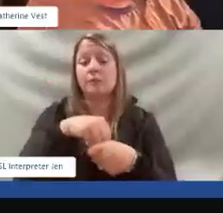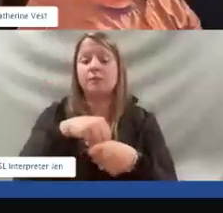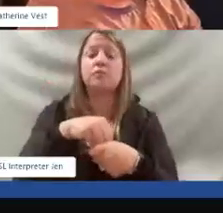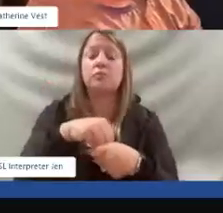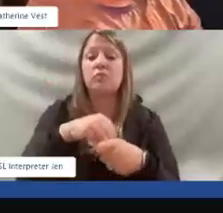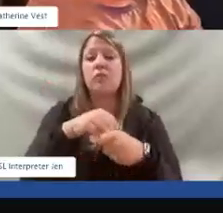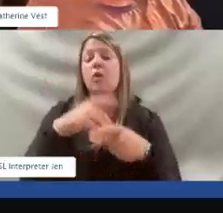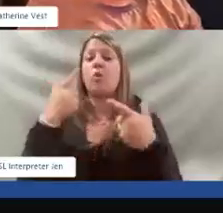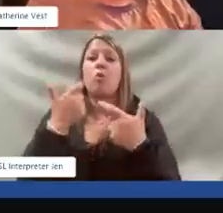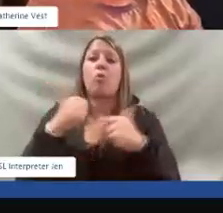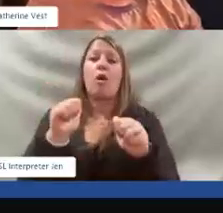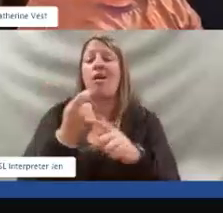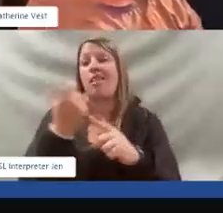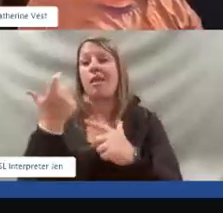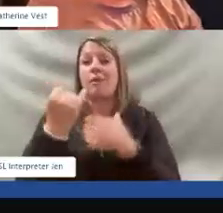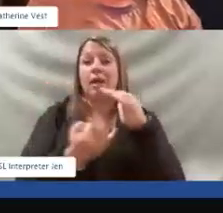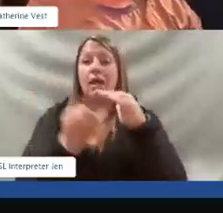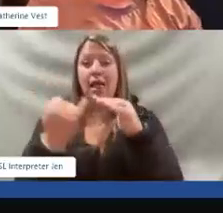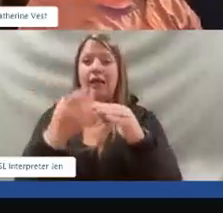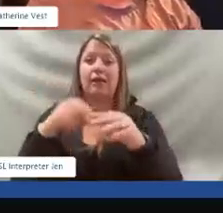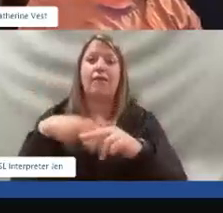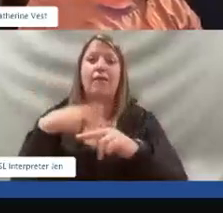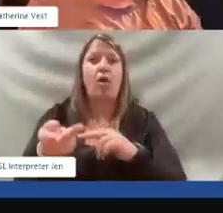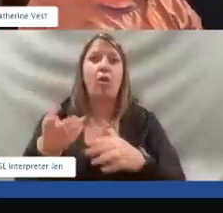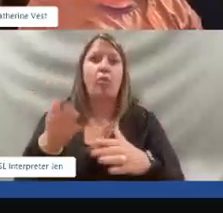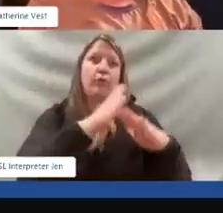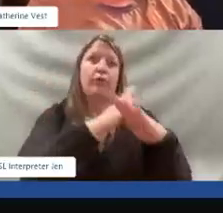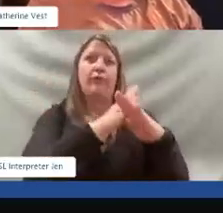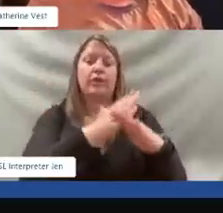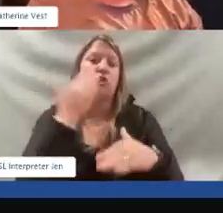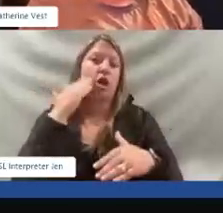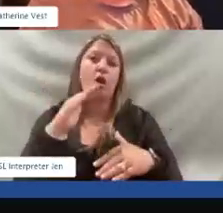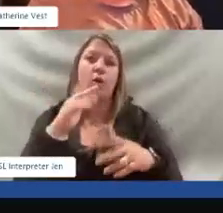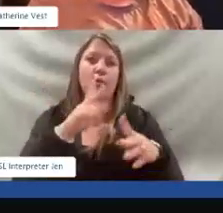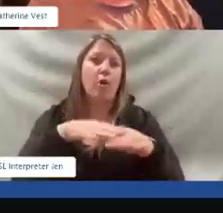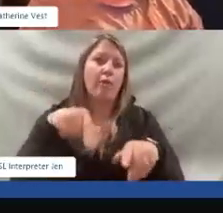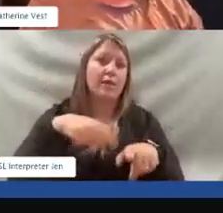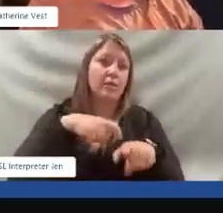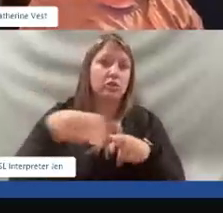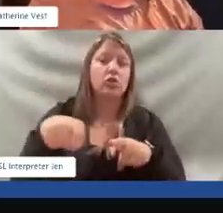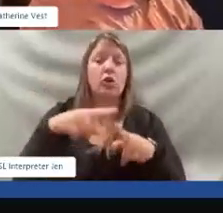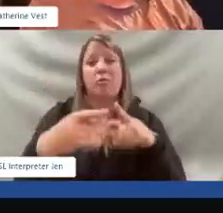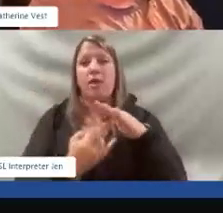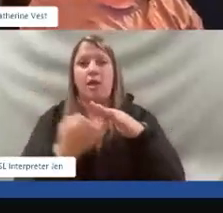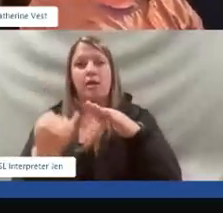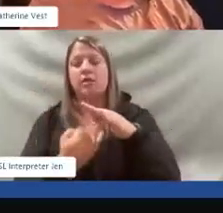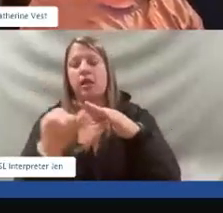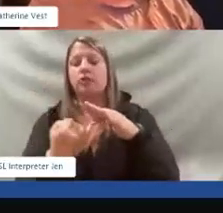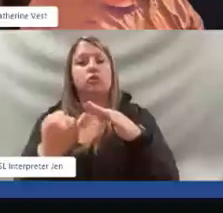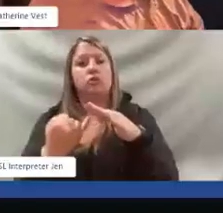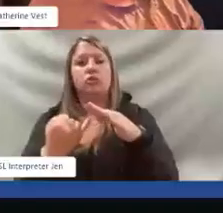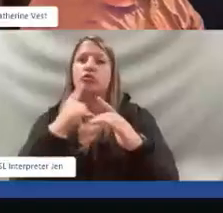while eliminating isolation and fall prevention. And I don't know about people on the call, but isolation is